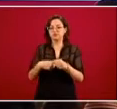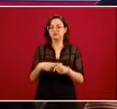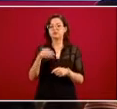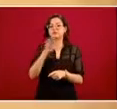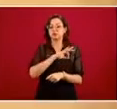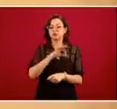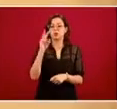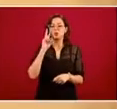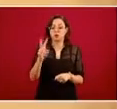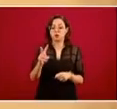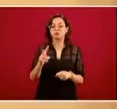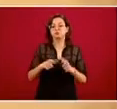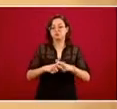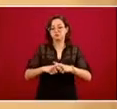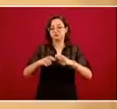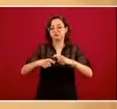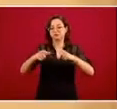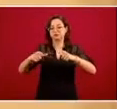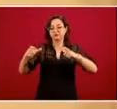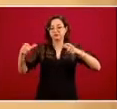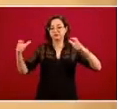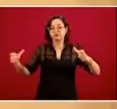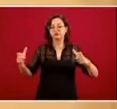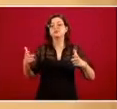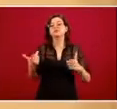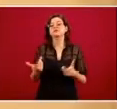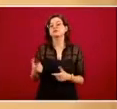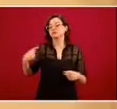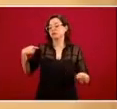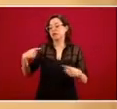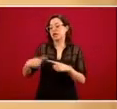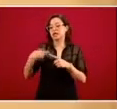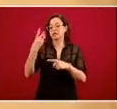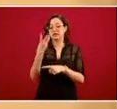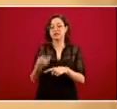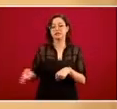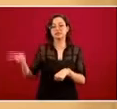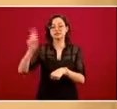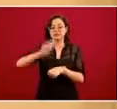are tested for statistical analysis.